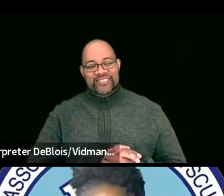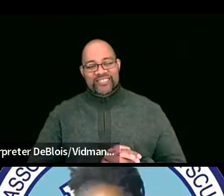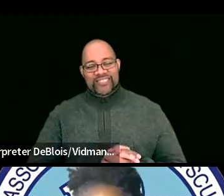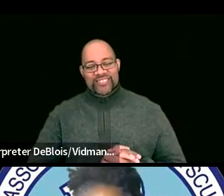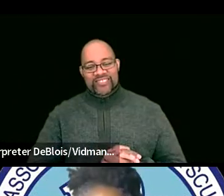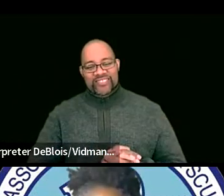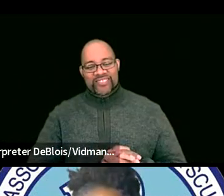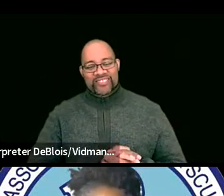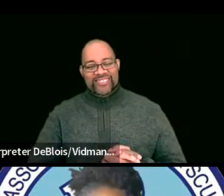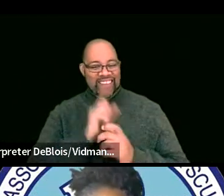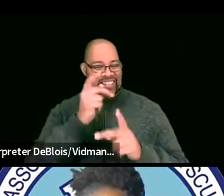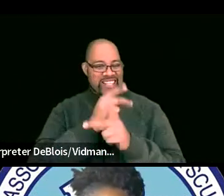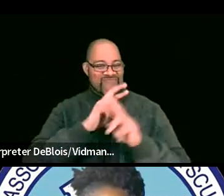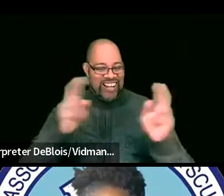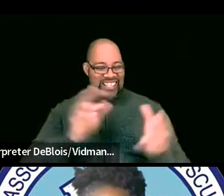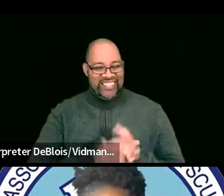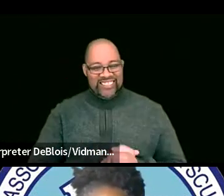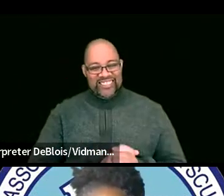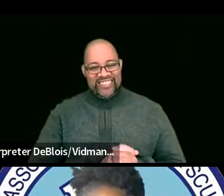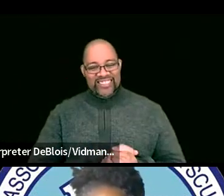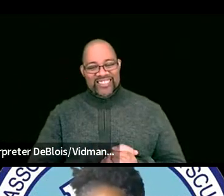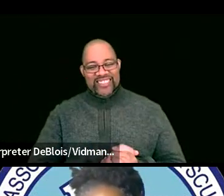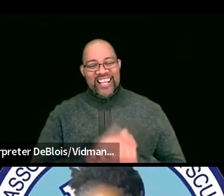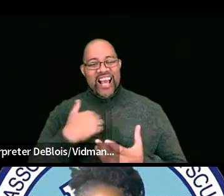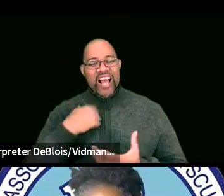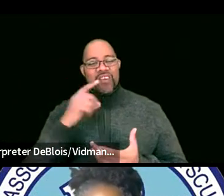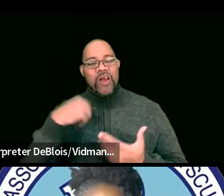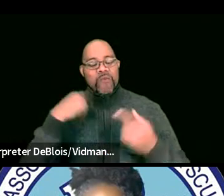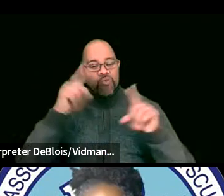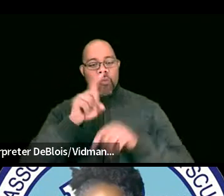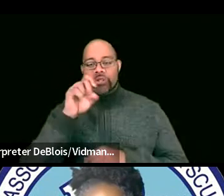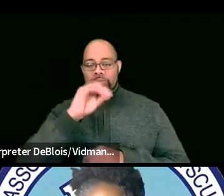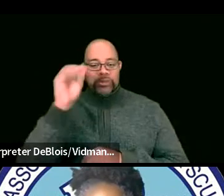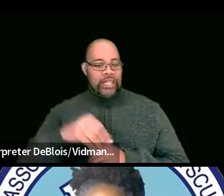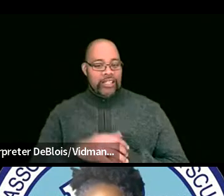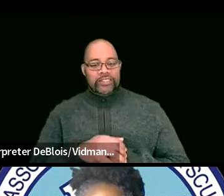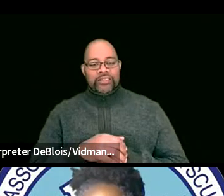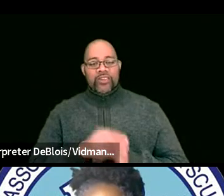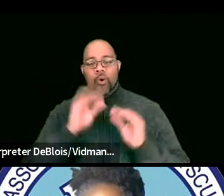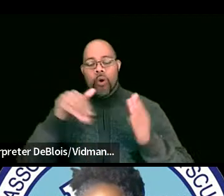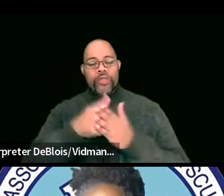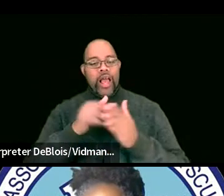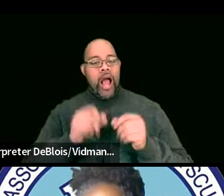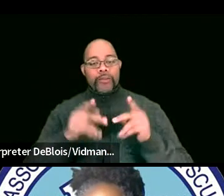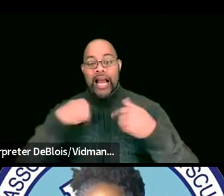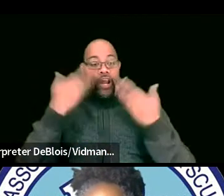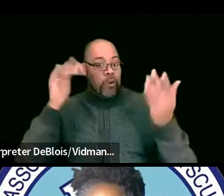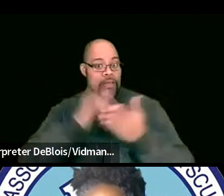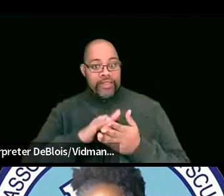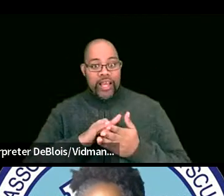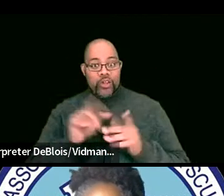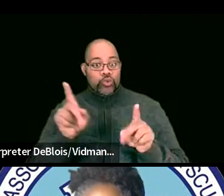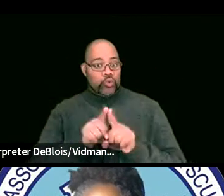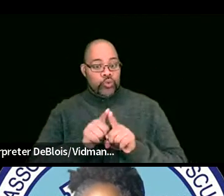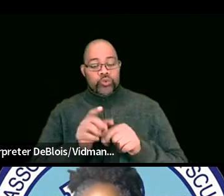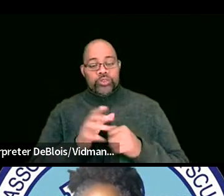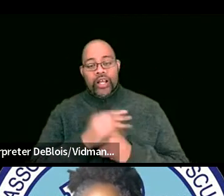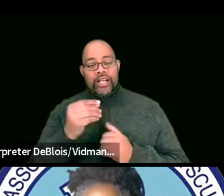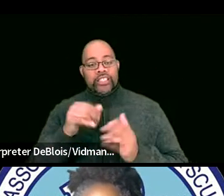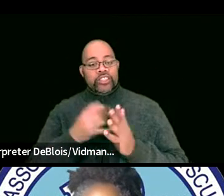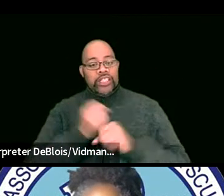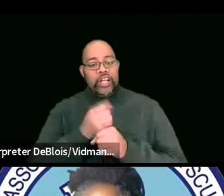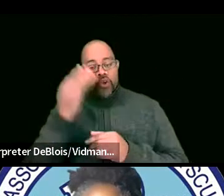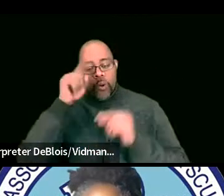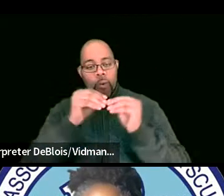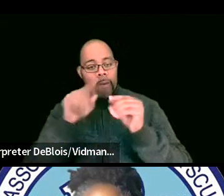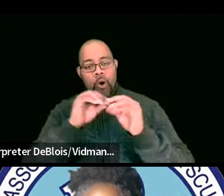You always got to stay ready, right? But yeah, no, I'm agreeing 100%. All these opportunities I didn't know about either. And just getting to know